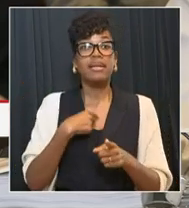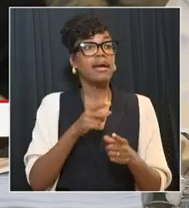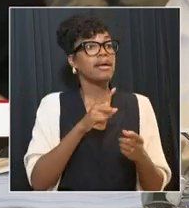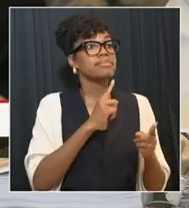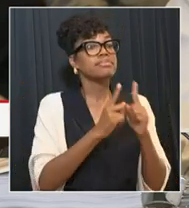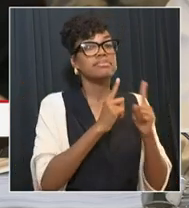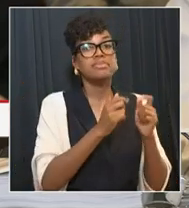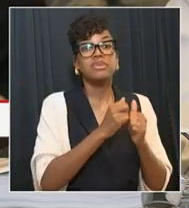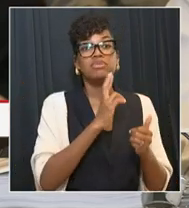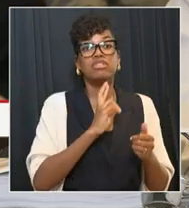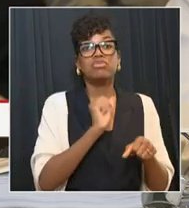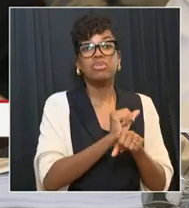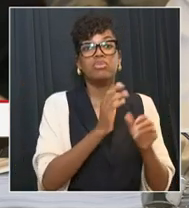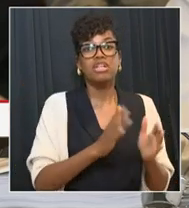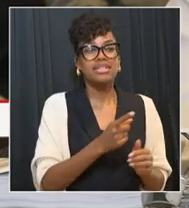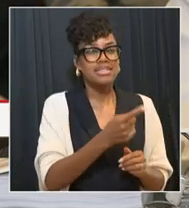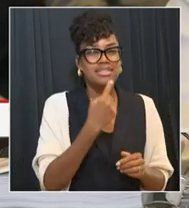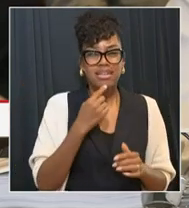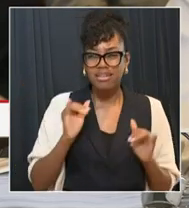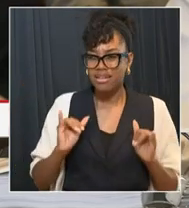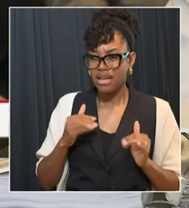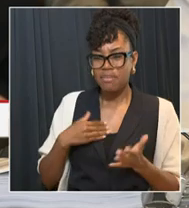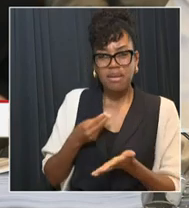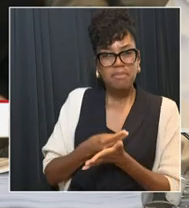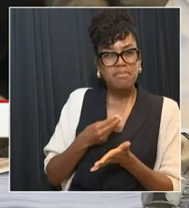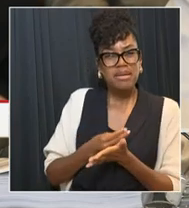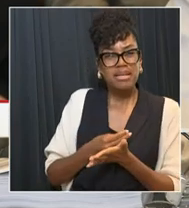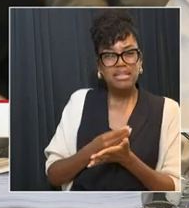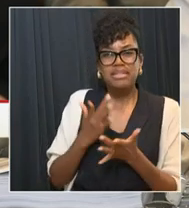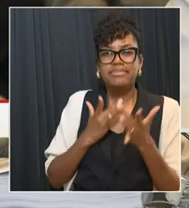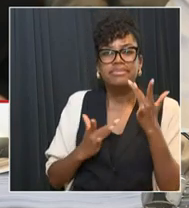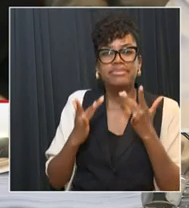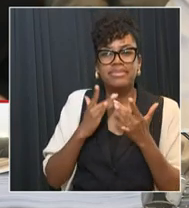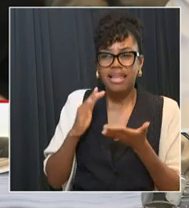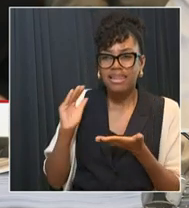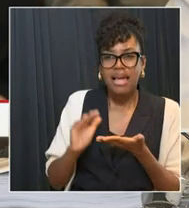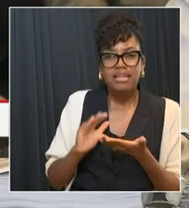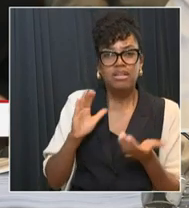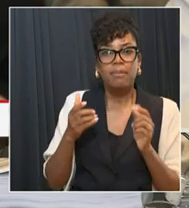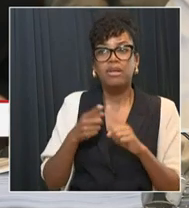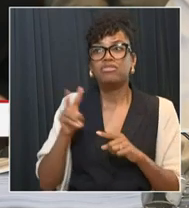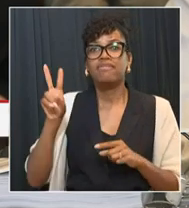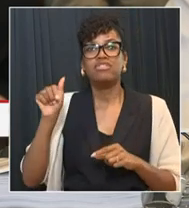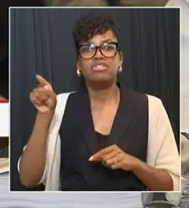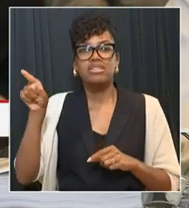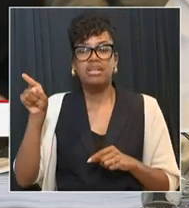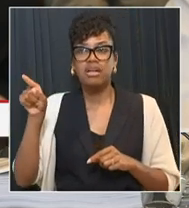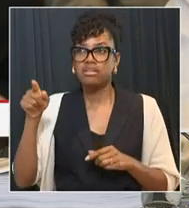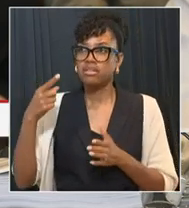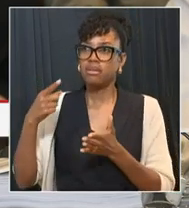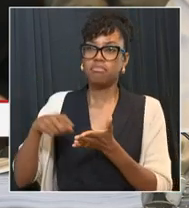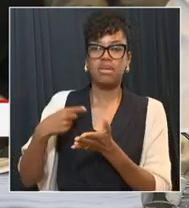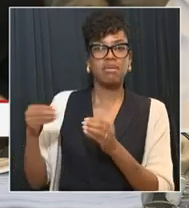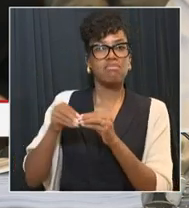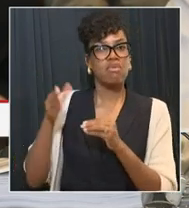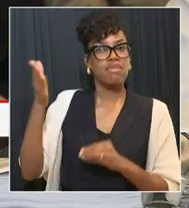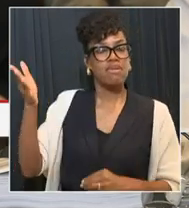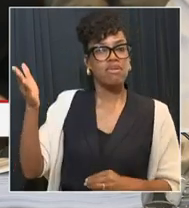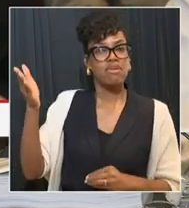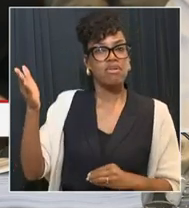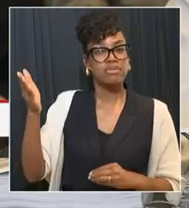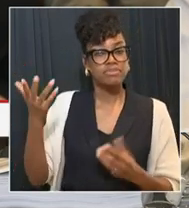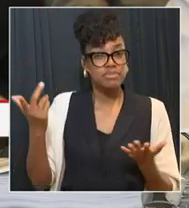say, why am I making less money because of this I-82 and they don't have it in Virginia? When I'm talking to